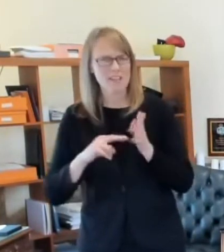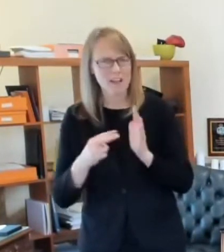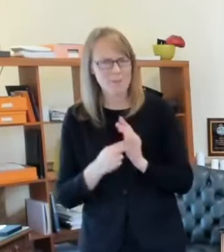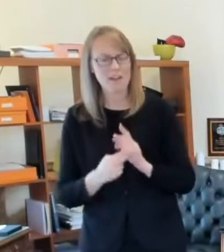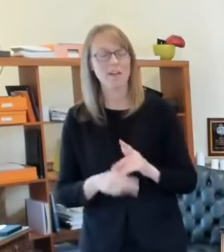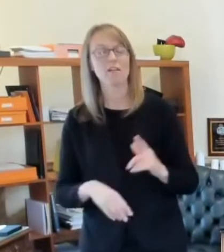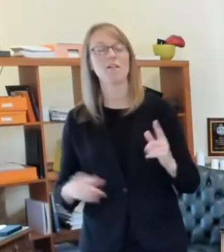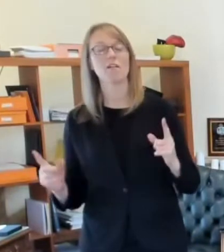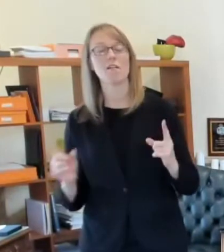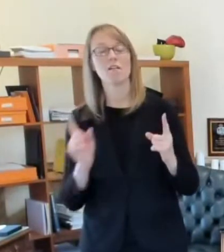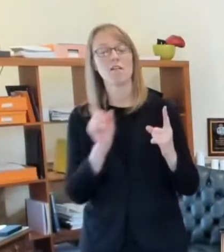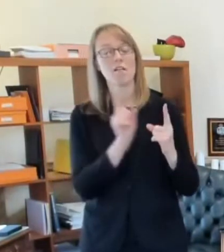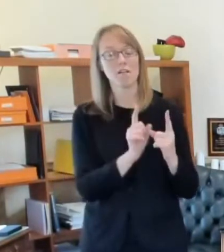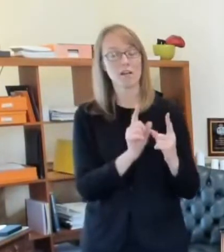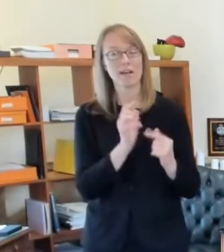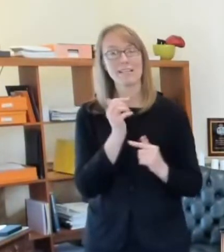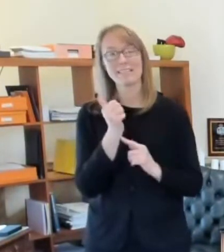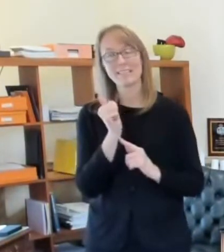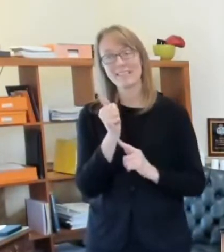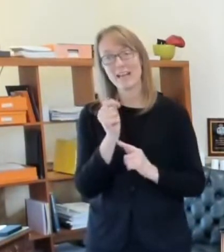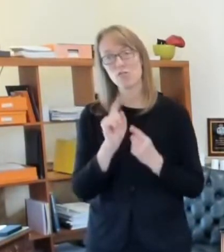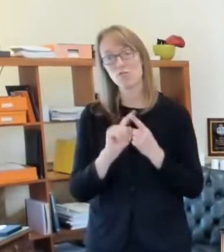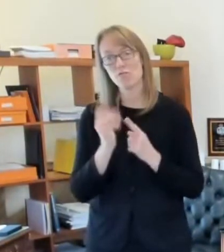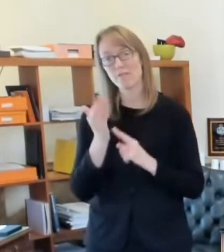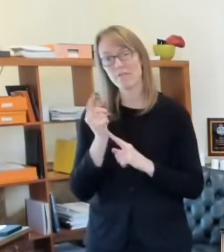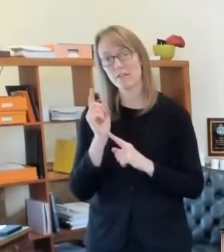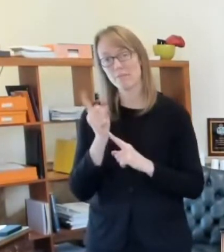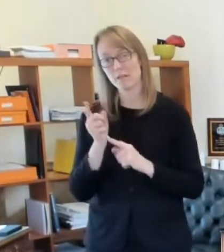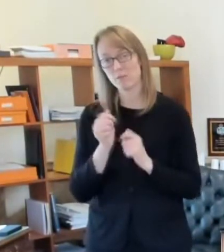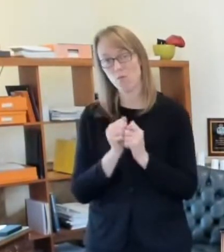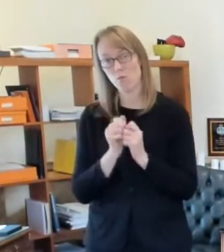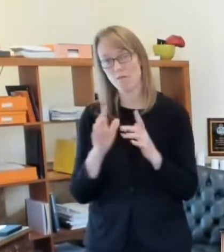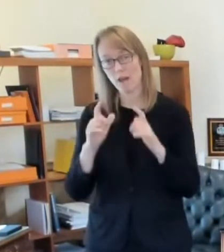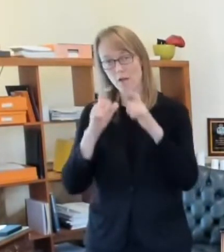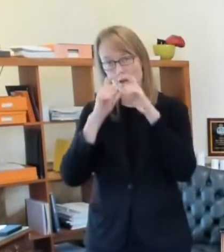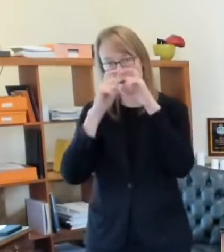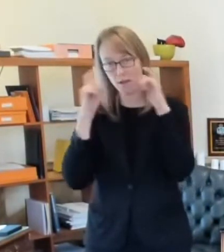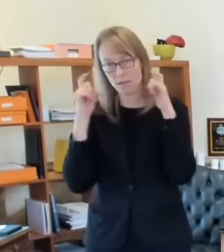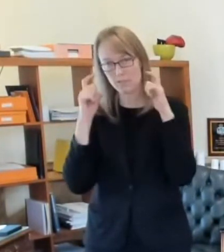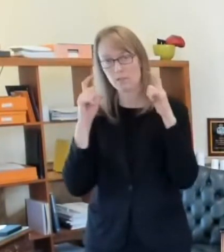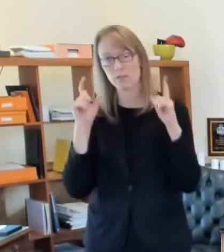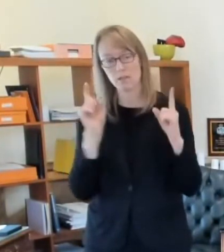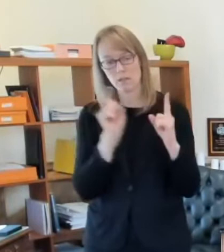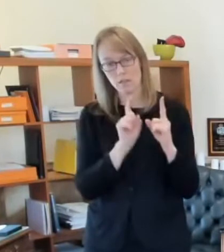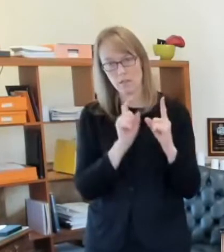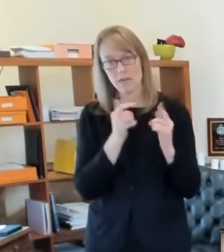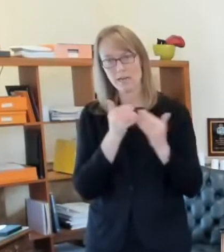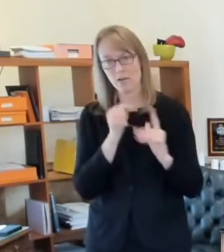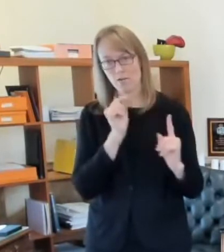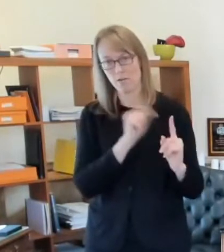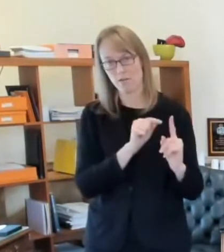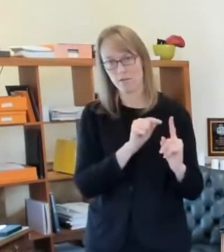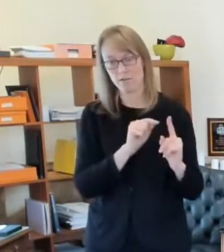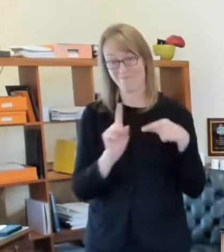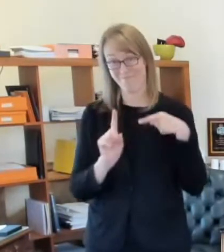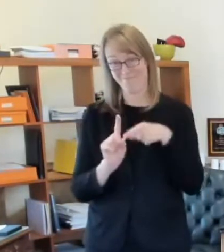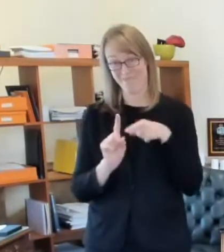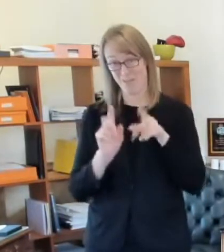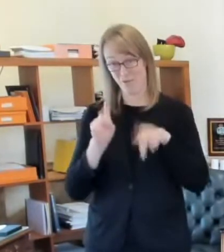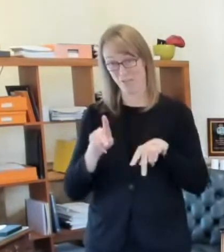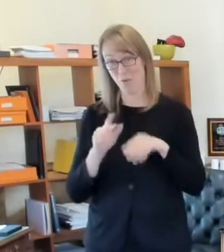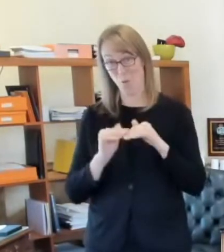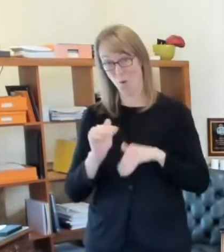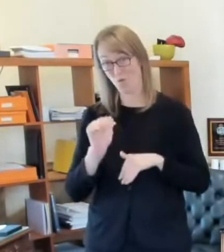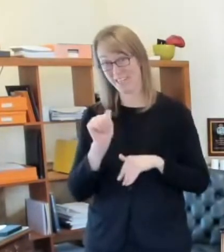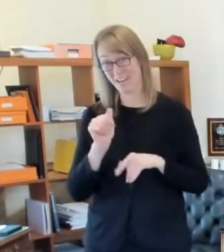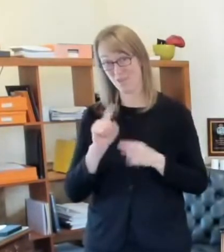mask within 6 feet, that's certainly an exposure. Those people would have to quarantine, whether they're teachers or other students.